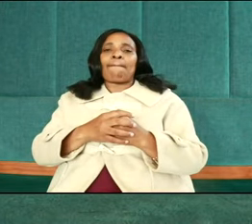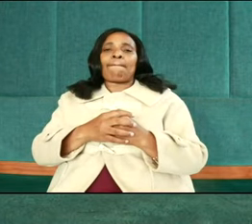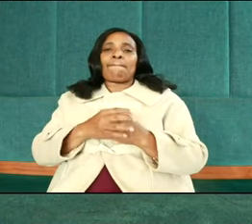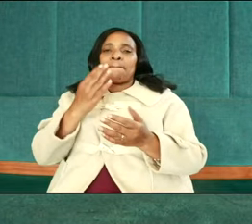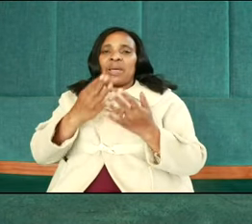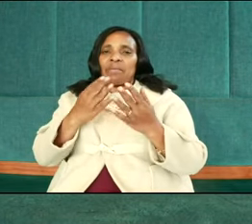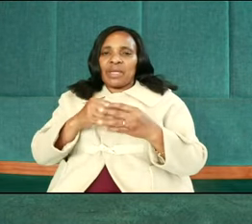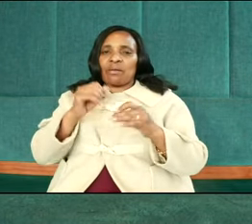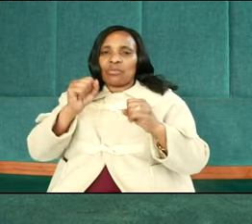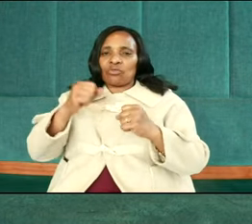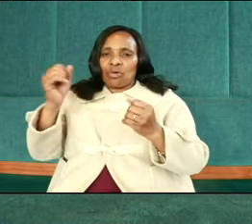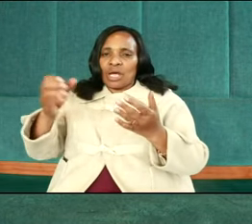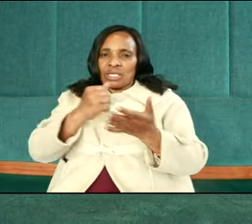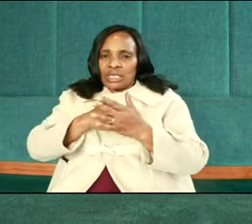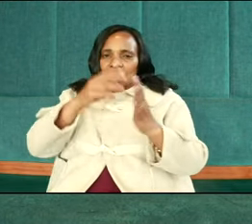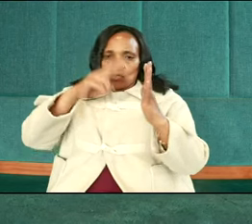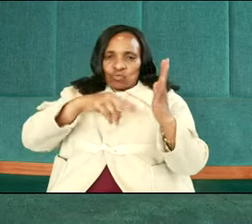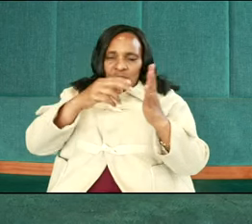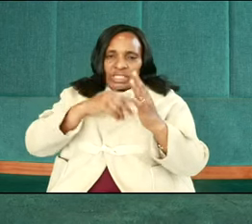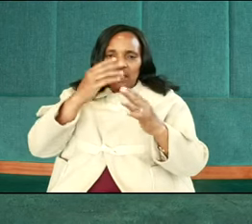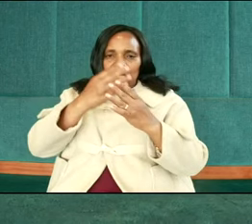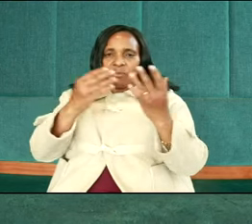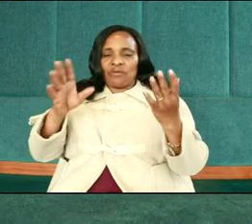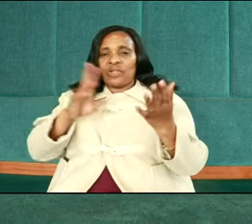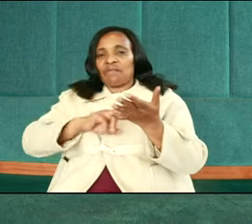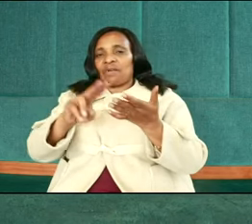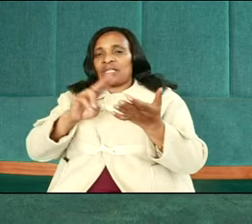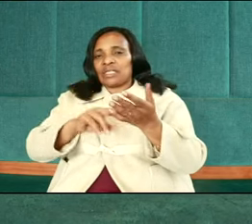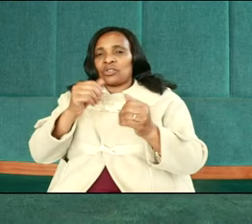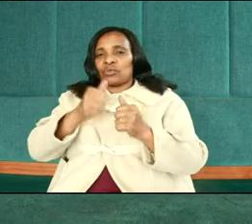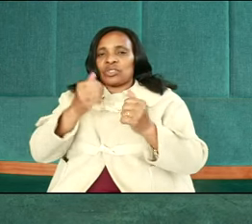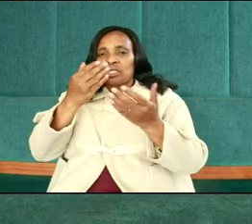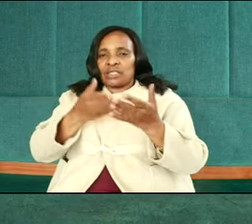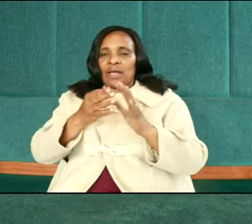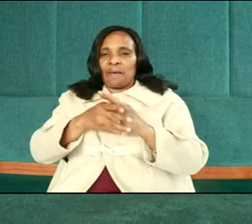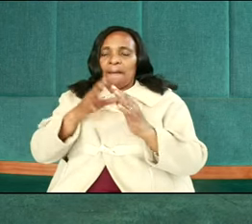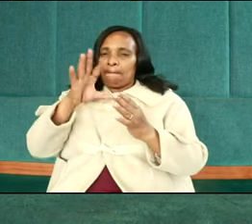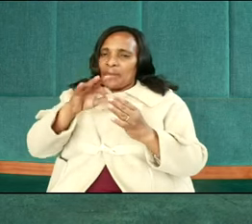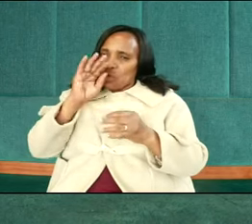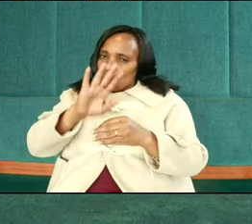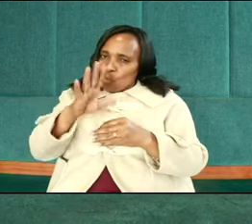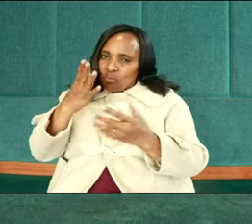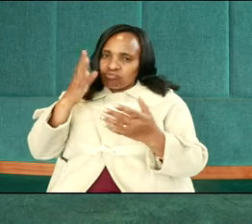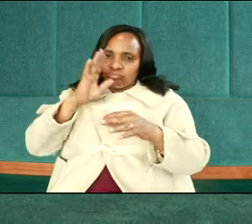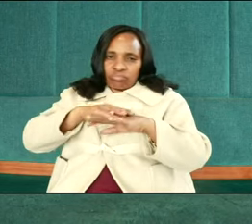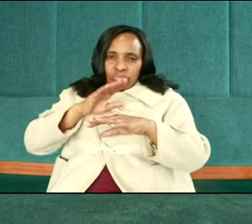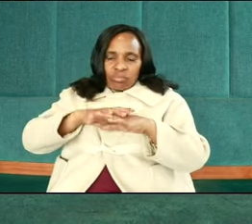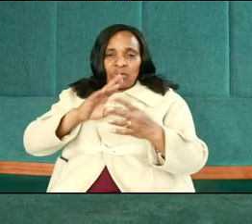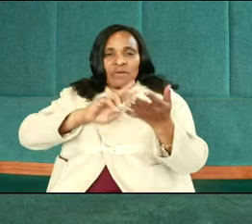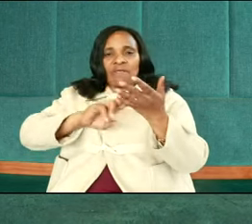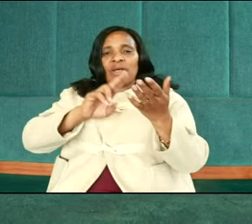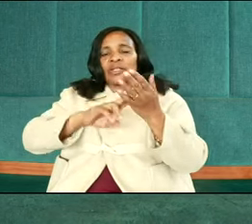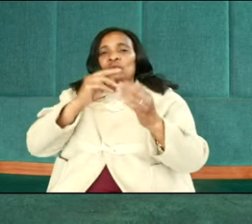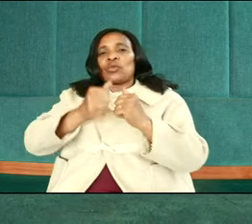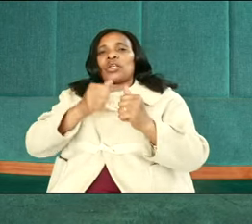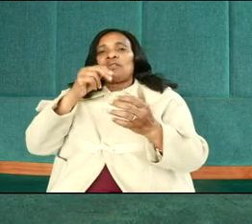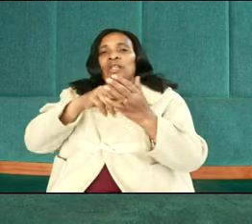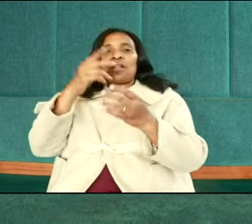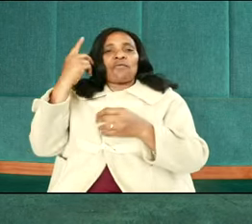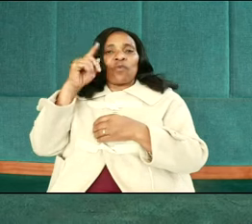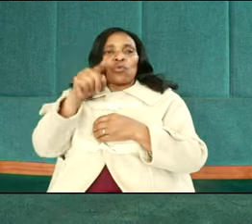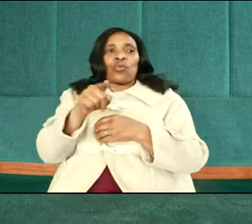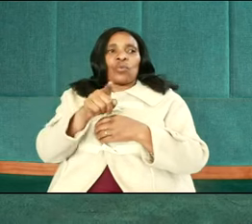Maybe you can assign us to read some of those punchlines. Sure, I think you can pick your favorite, whatever has stood out for all you. All right.